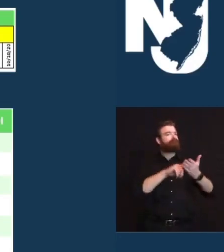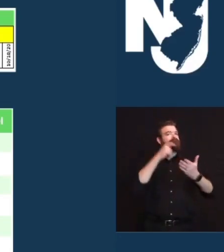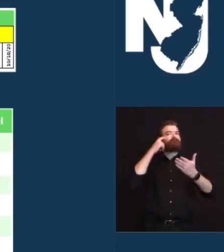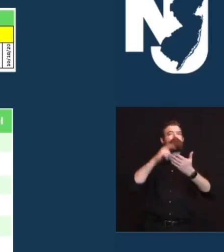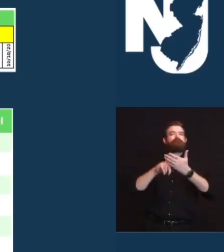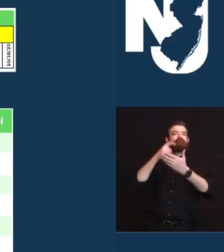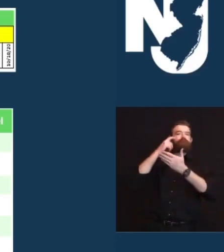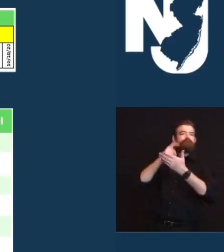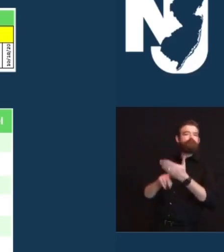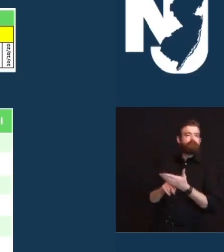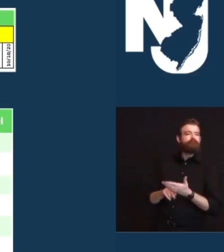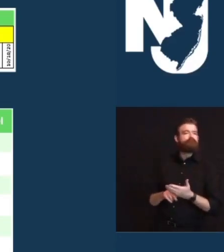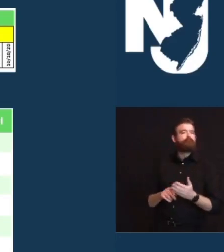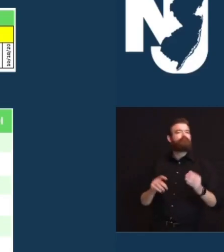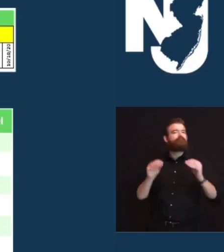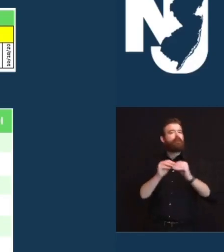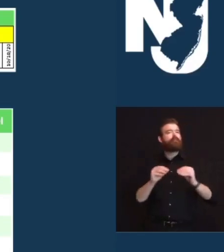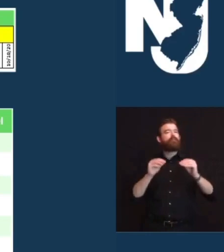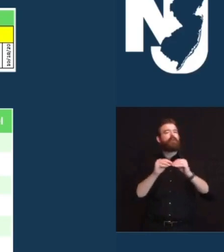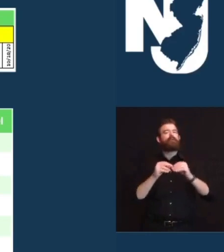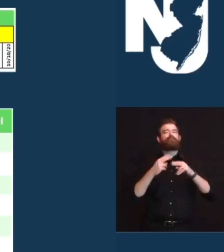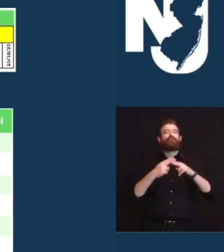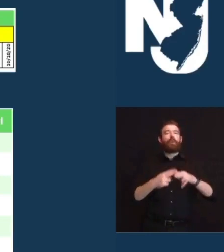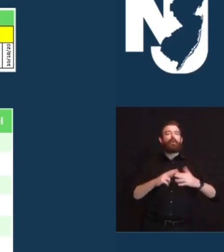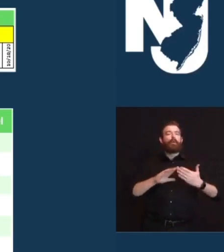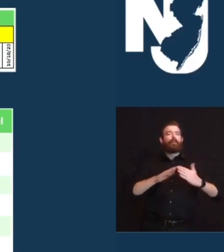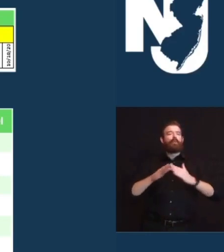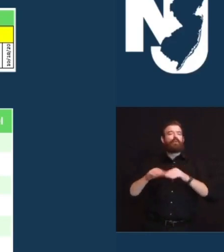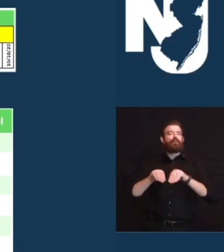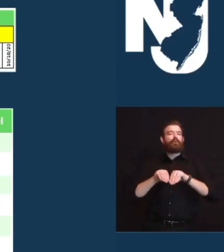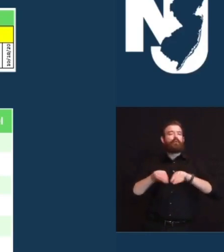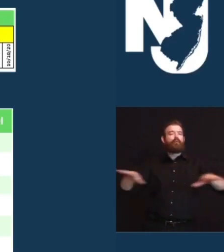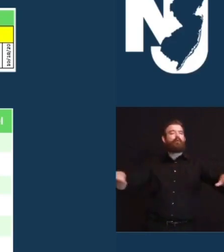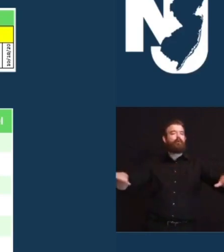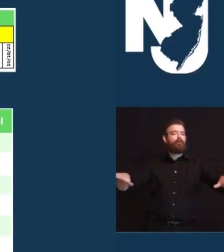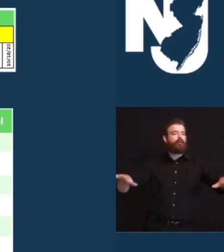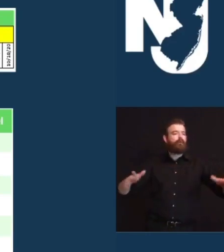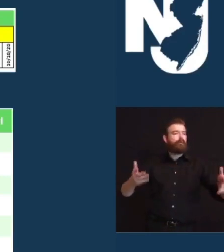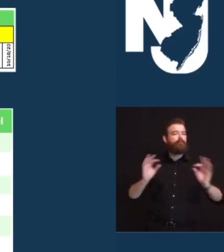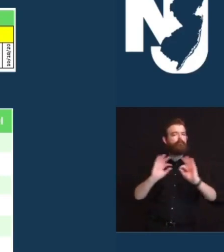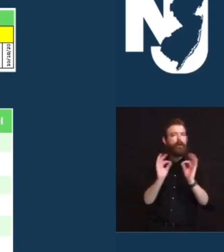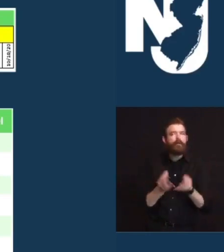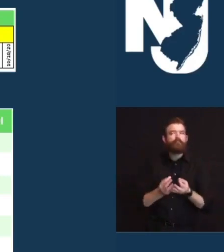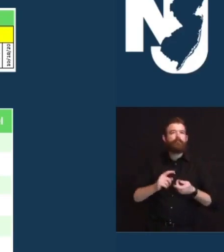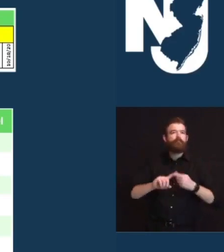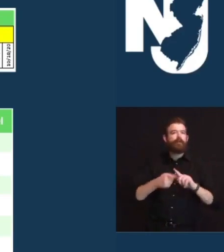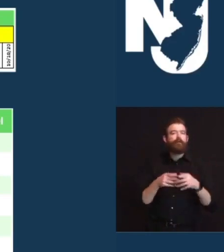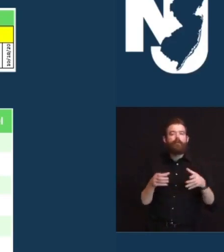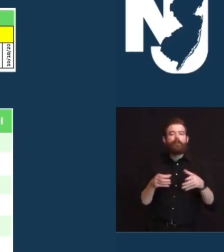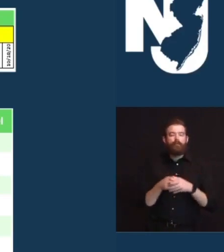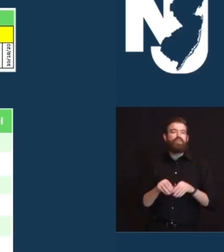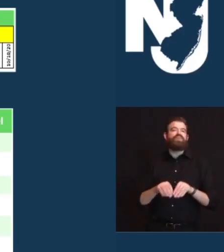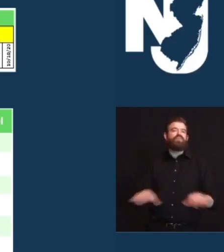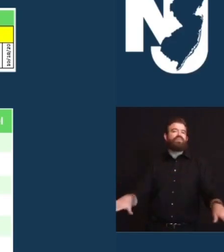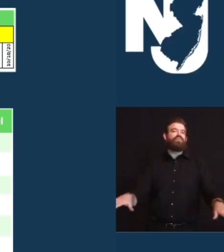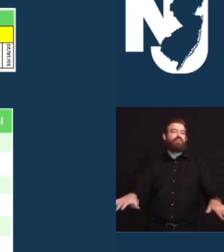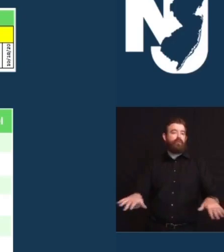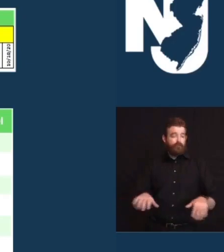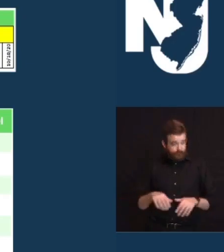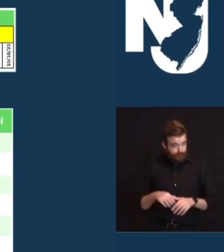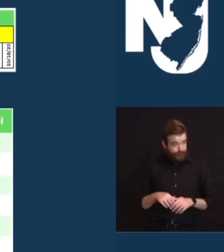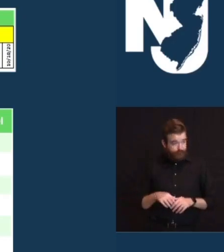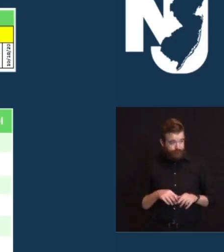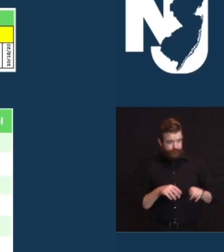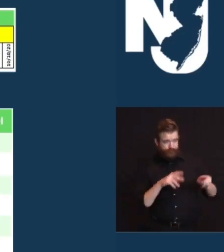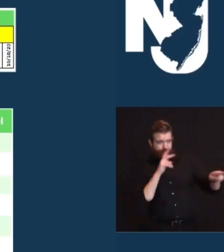community spread in the state. The COVID activity map that you can see on the screen looks at